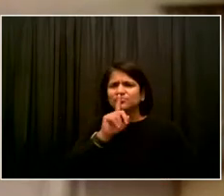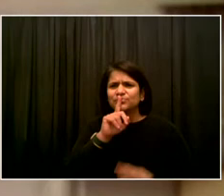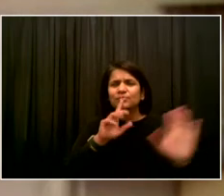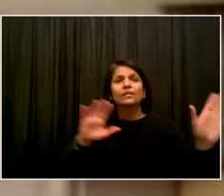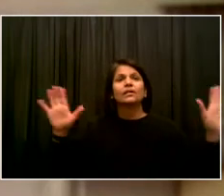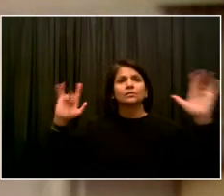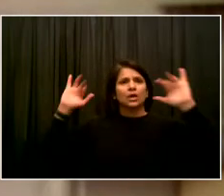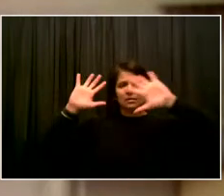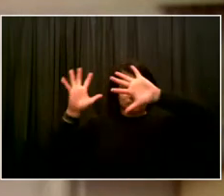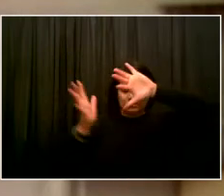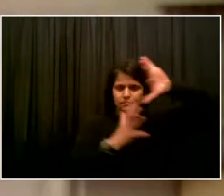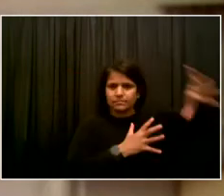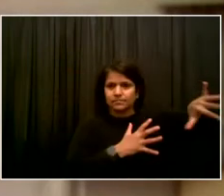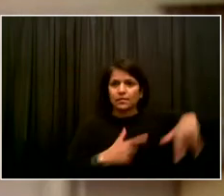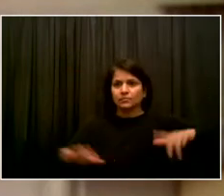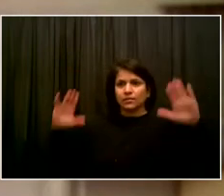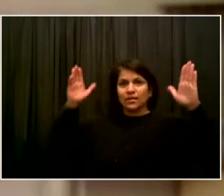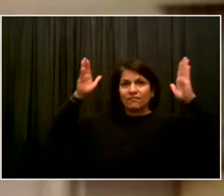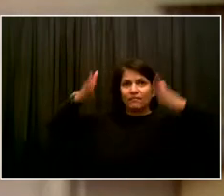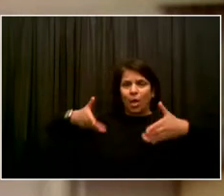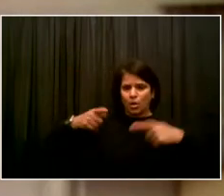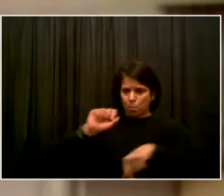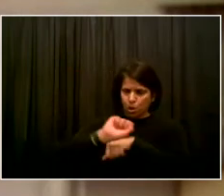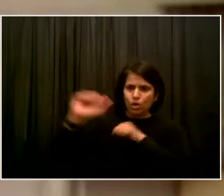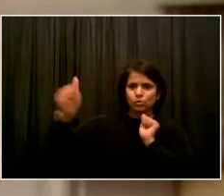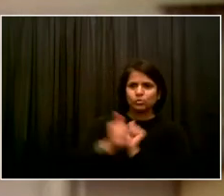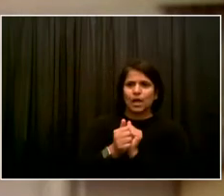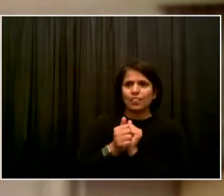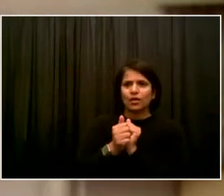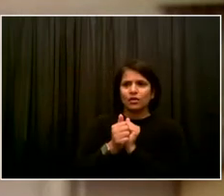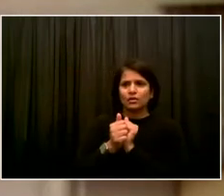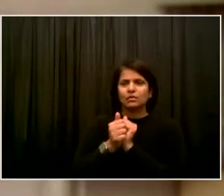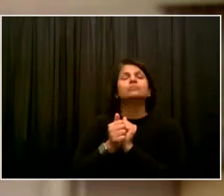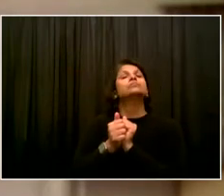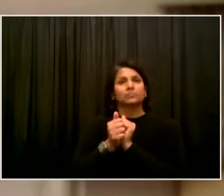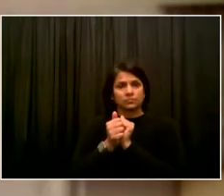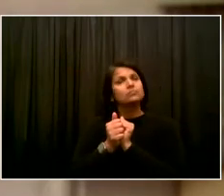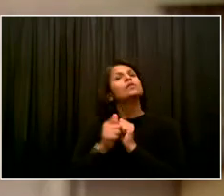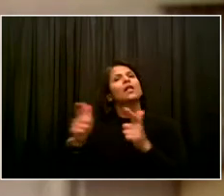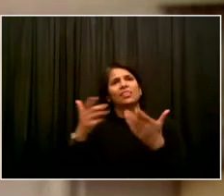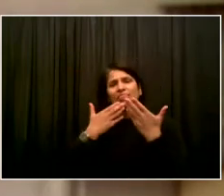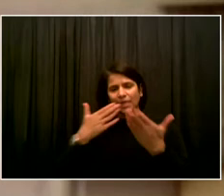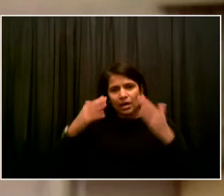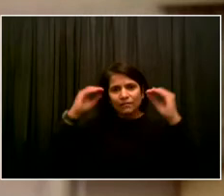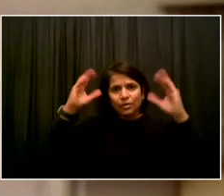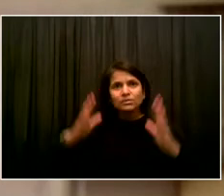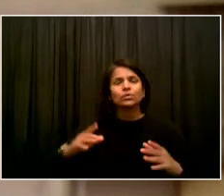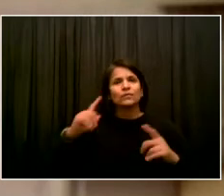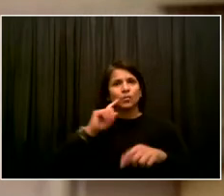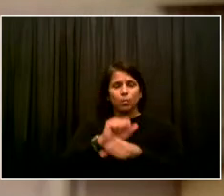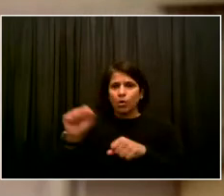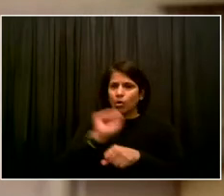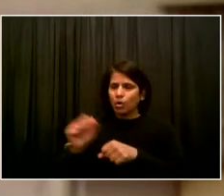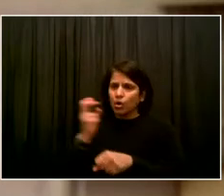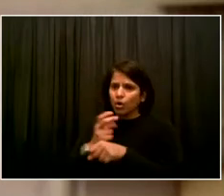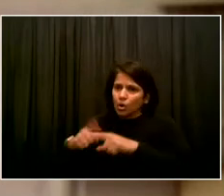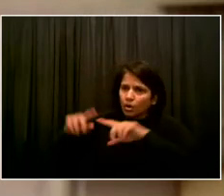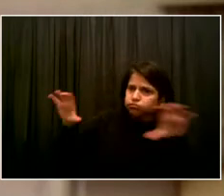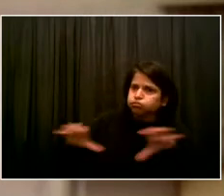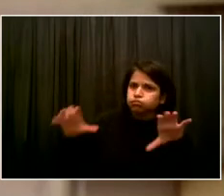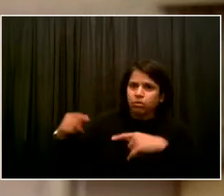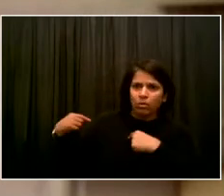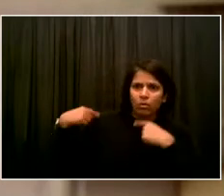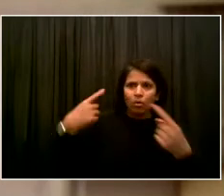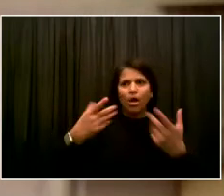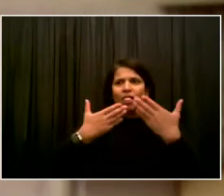extraordinary work, and we are forever grateful to them for what they've done in the past and what they're going to do now in this shortened time to make sure we can launch